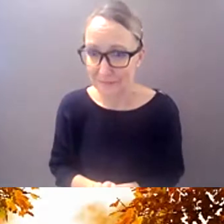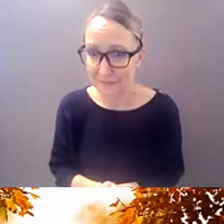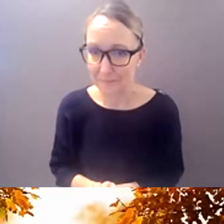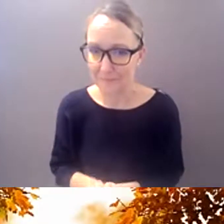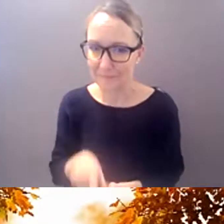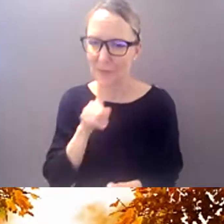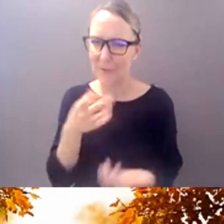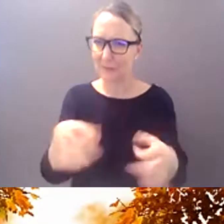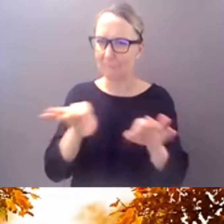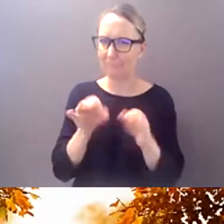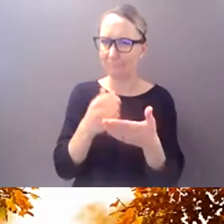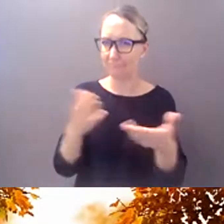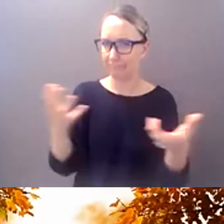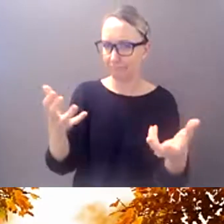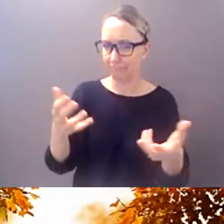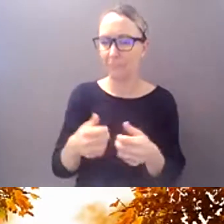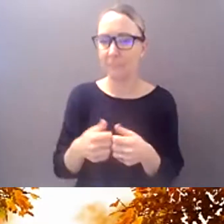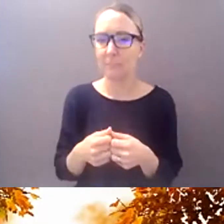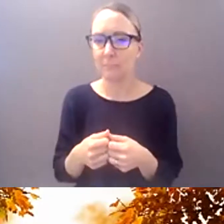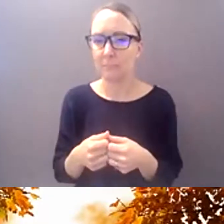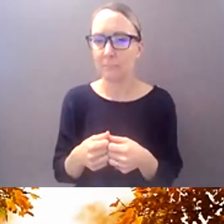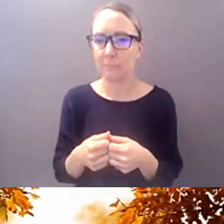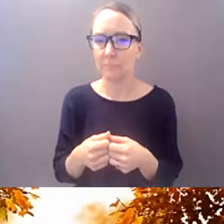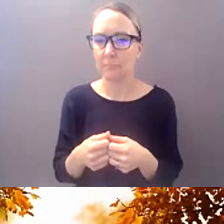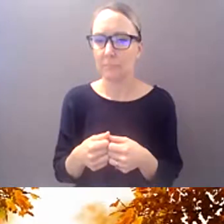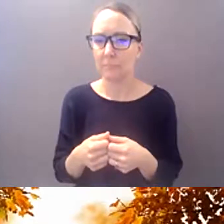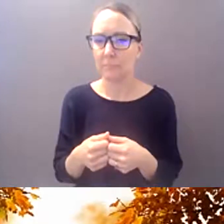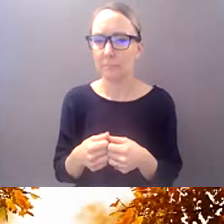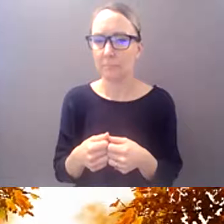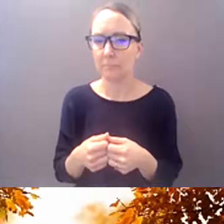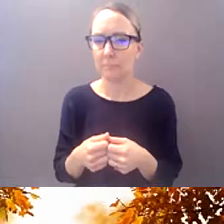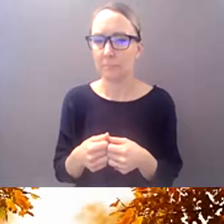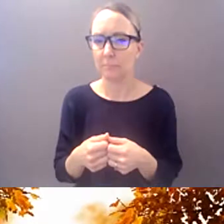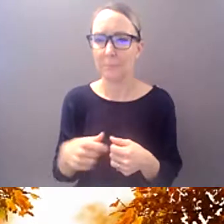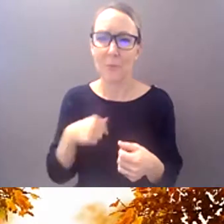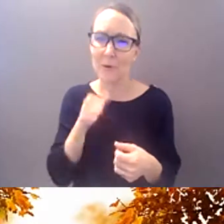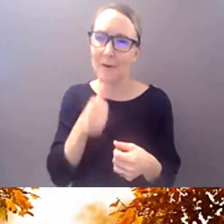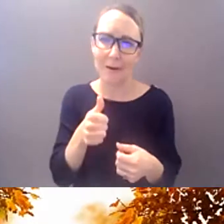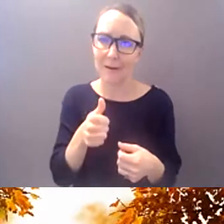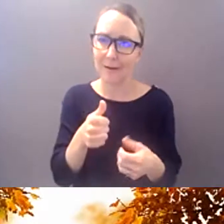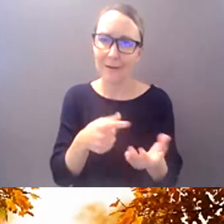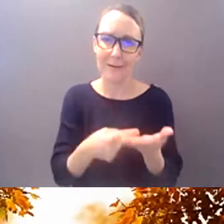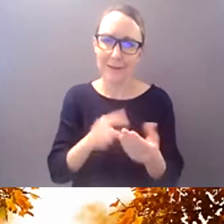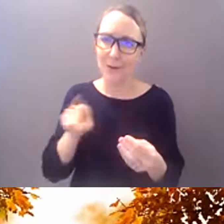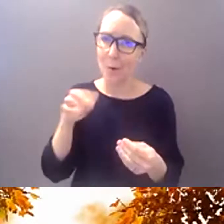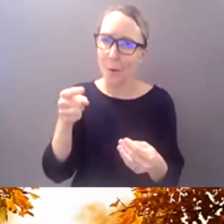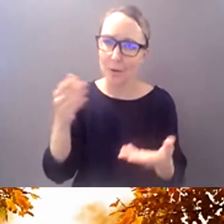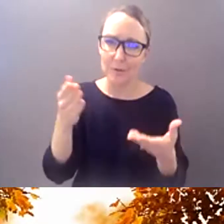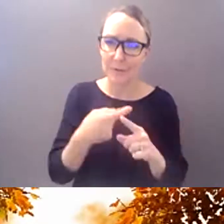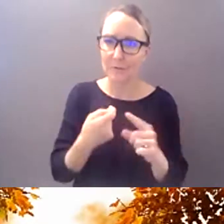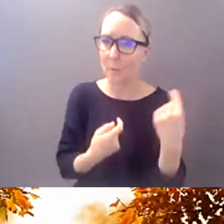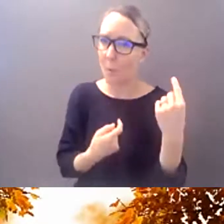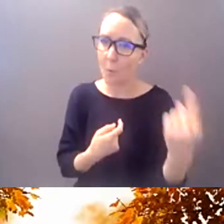what's really important to remember and understand about this framework is we're not talking about just services delivered by one